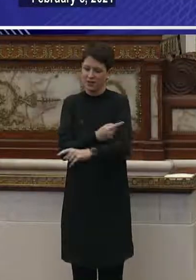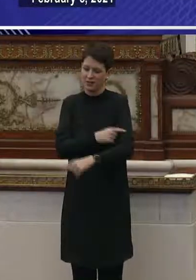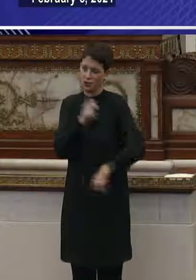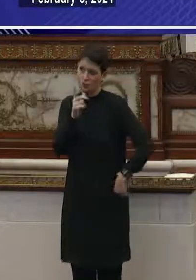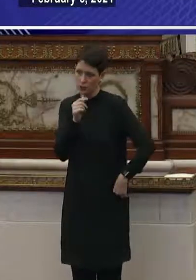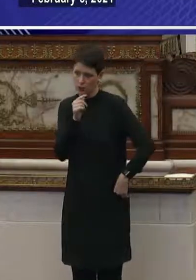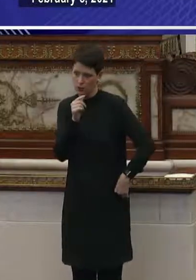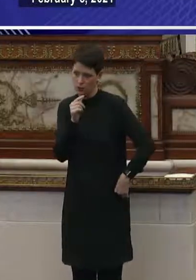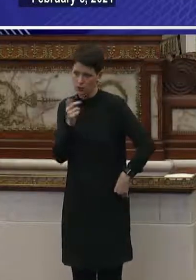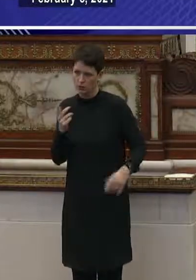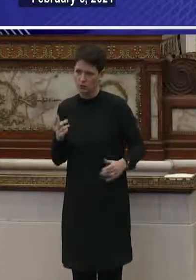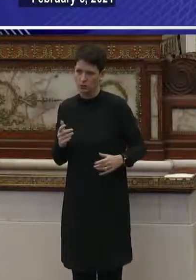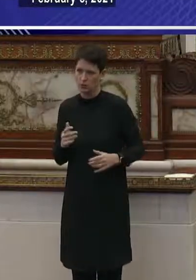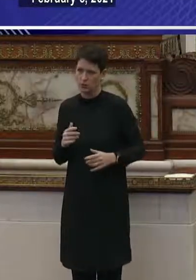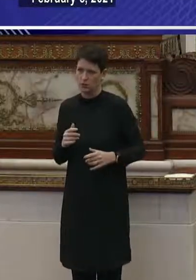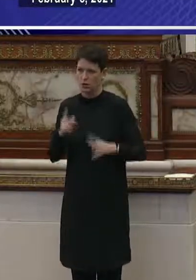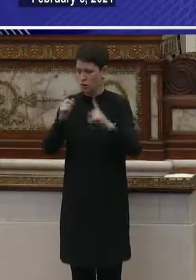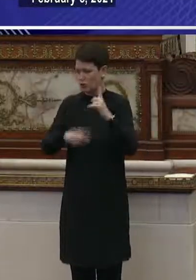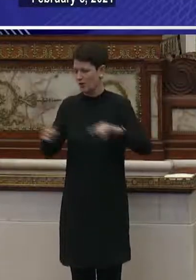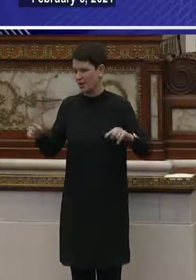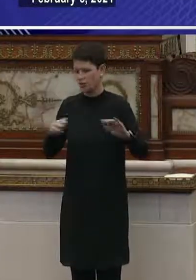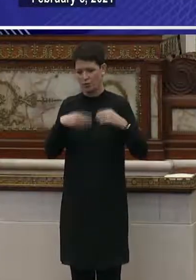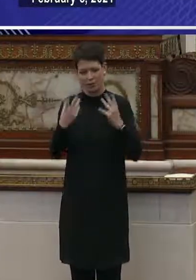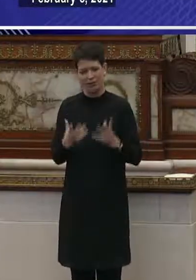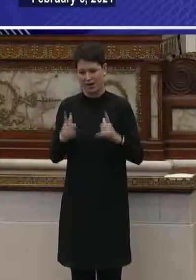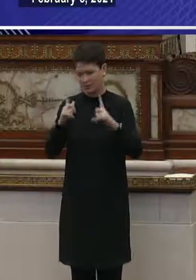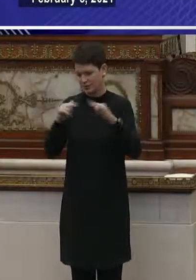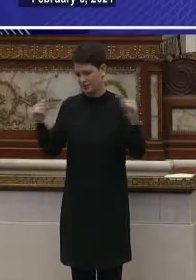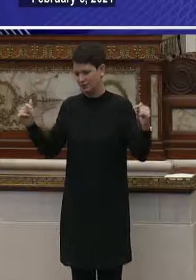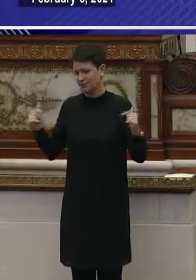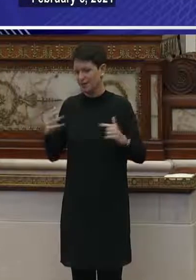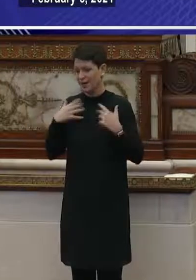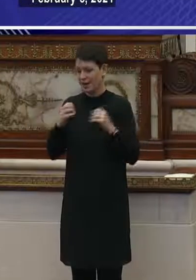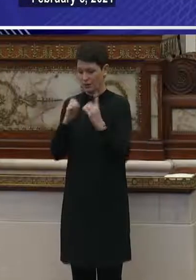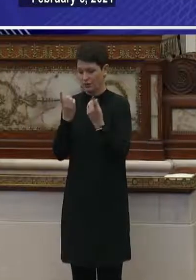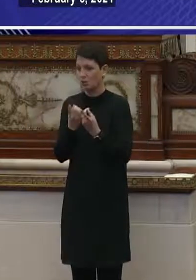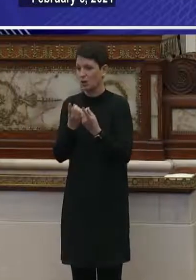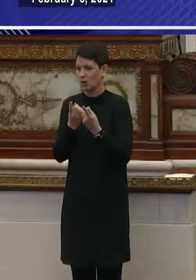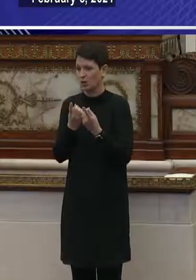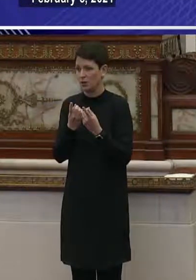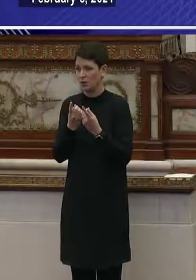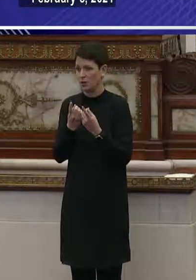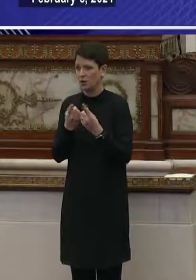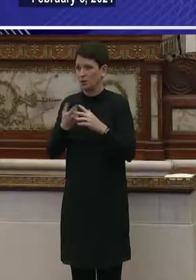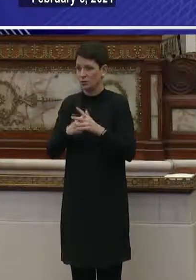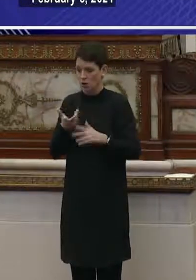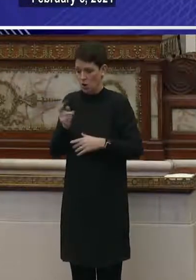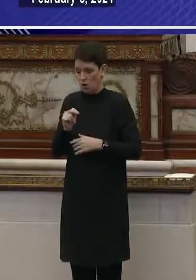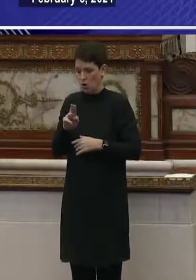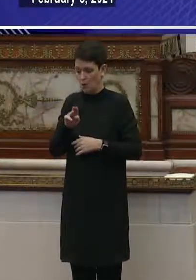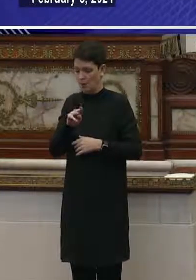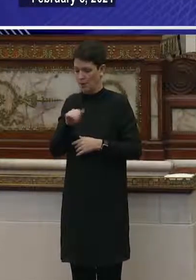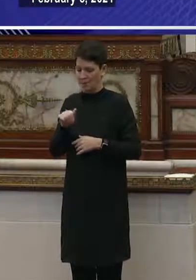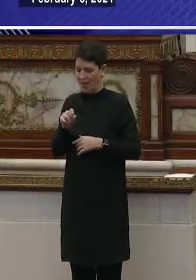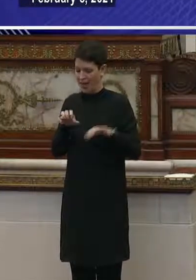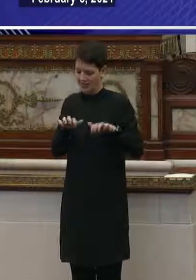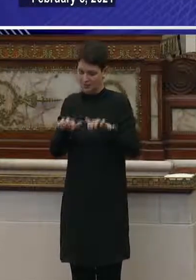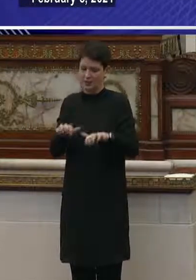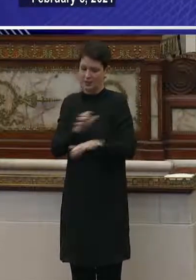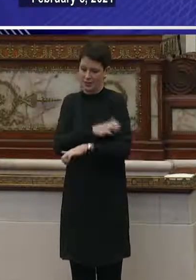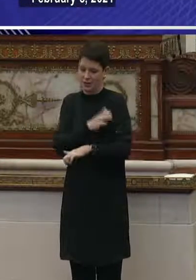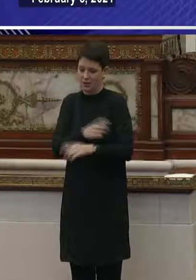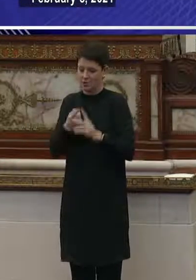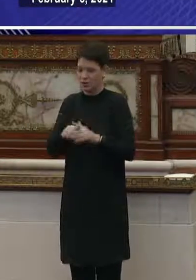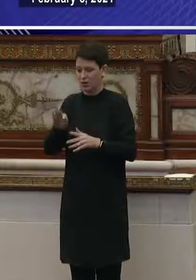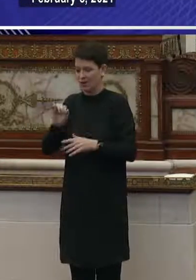vaccines? It could be a range of different providers. So the health department, will start its own mass clinics that we are going to be operating on